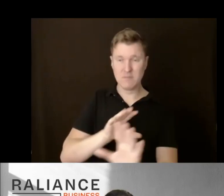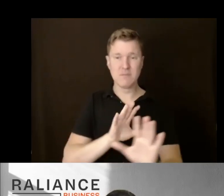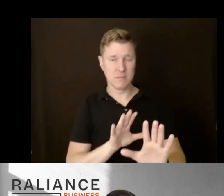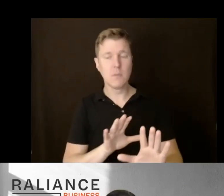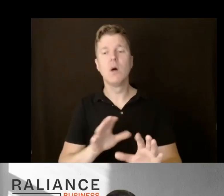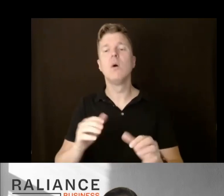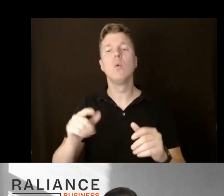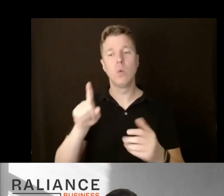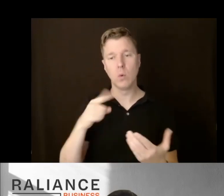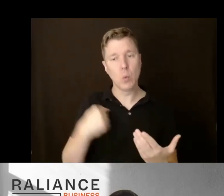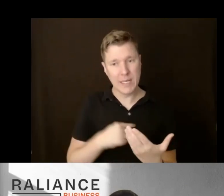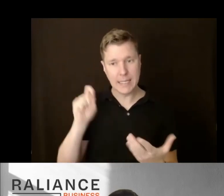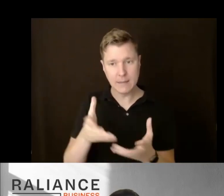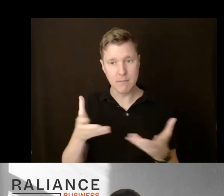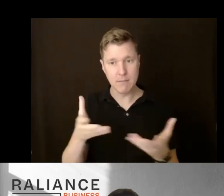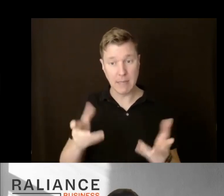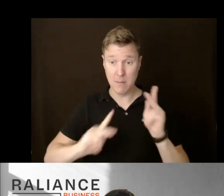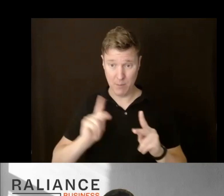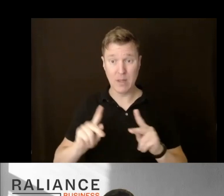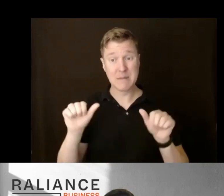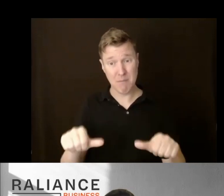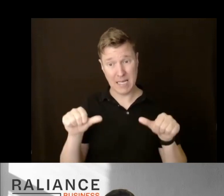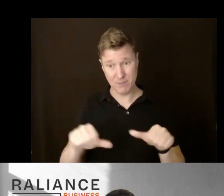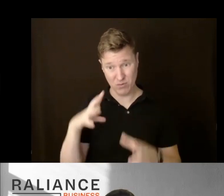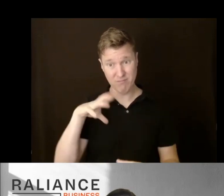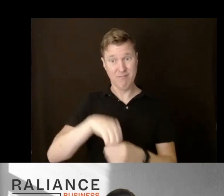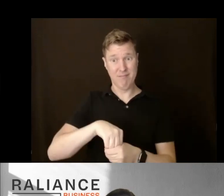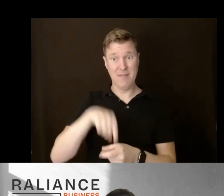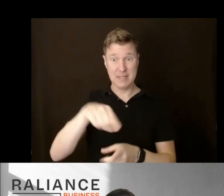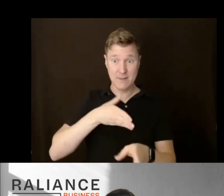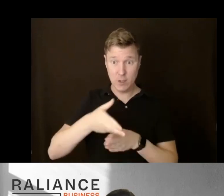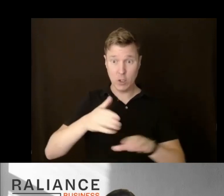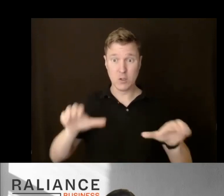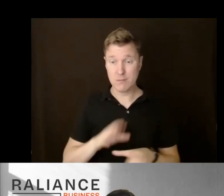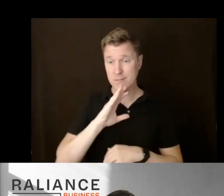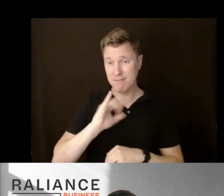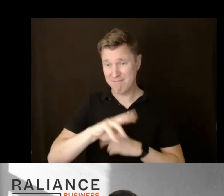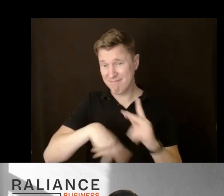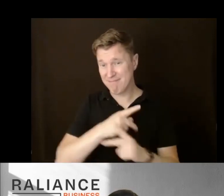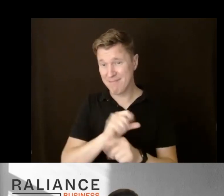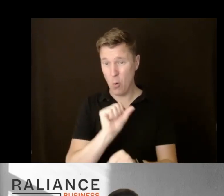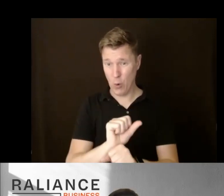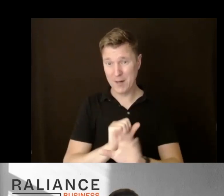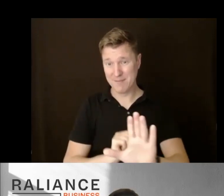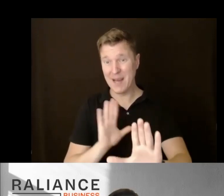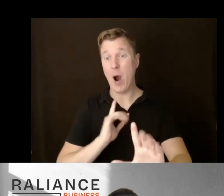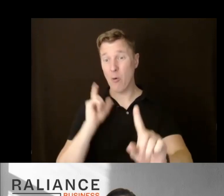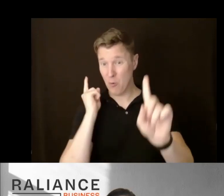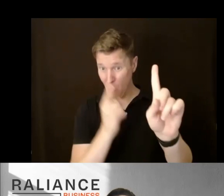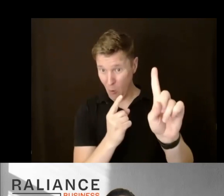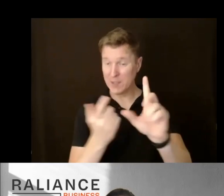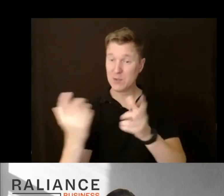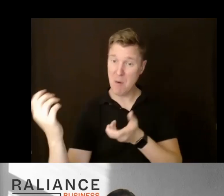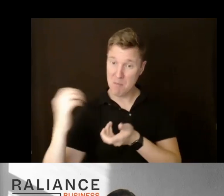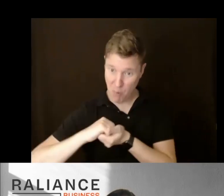as many people as possible to be in the space doing that work. And our goal is to partner with them and